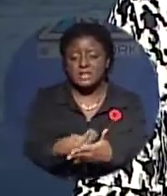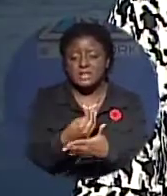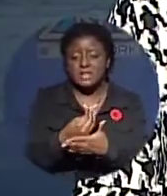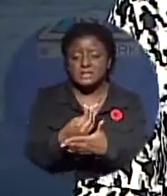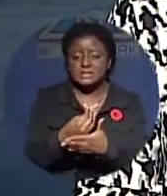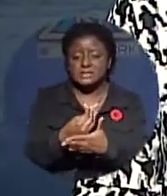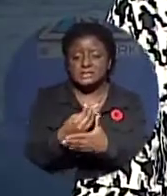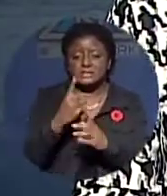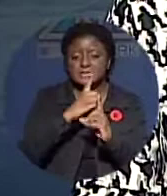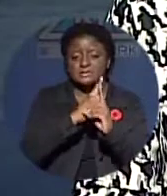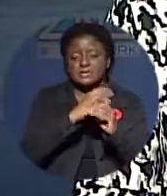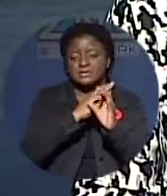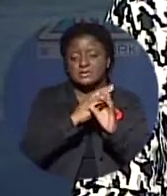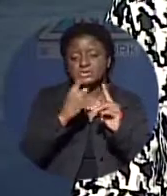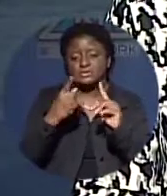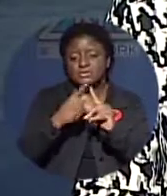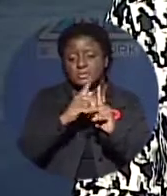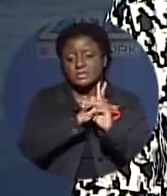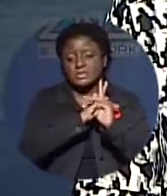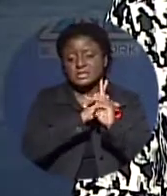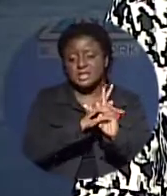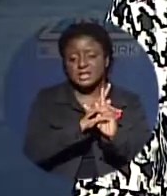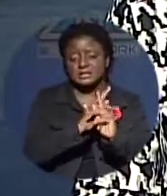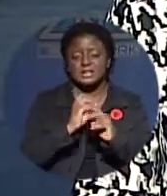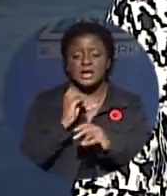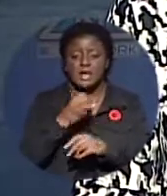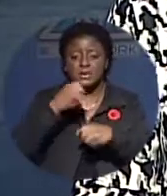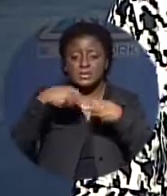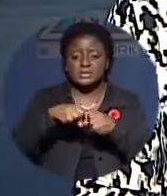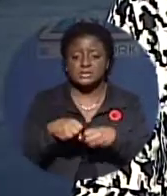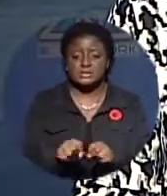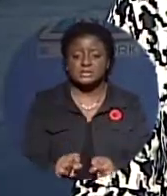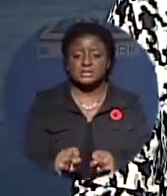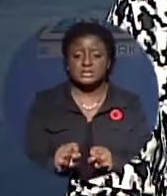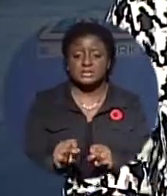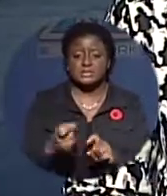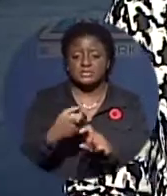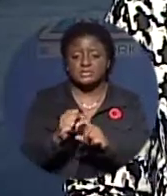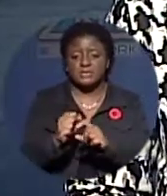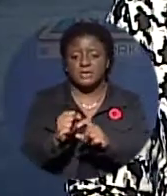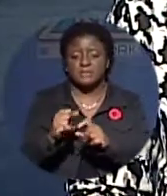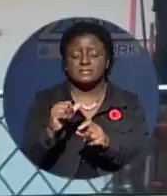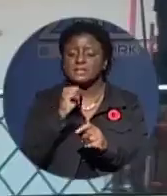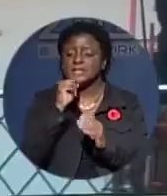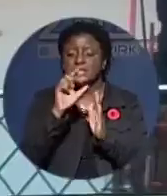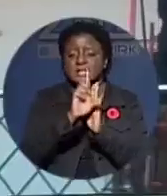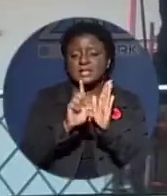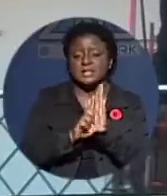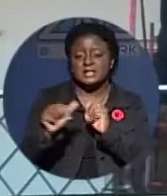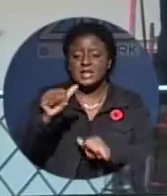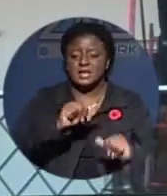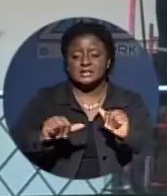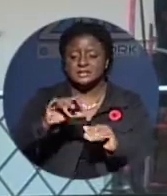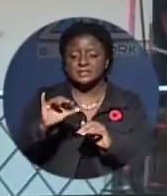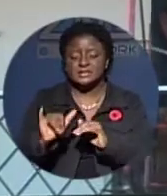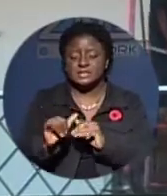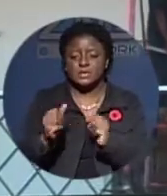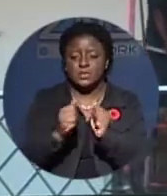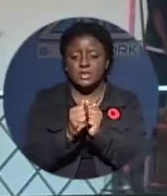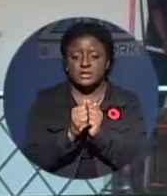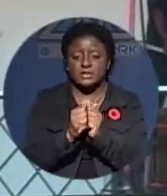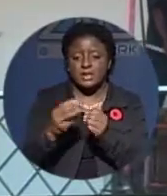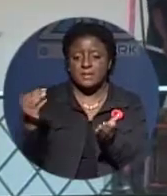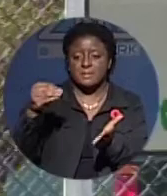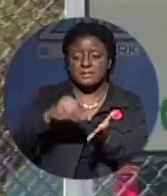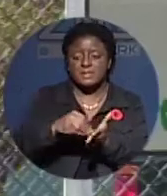further protect our maritime borders from all illegal activity. Here's Carla Palmer. With millions of dollars spent